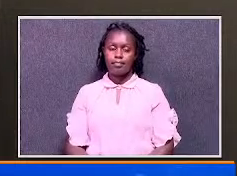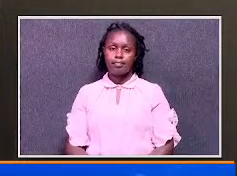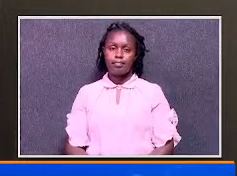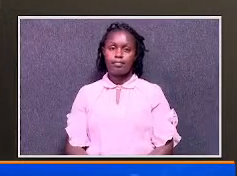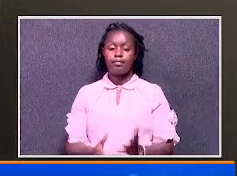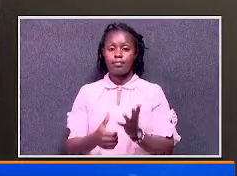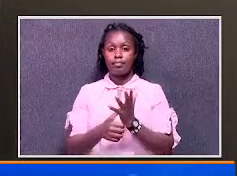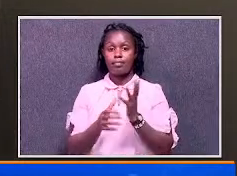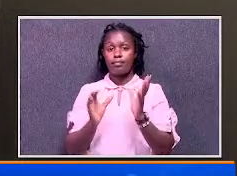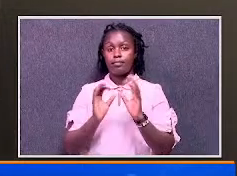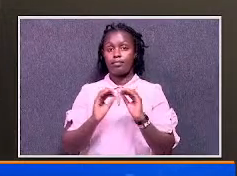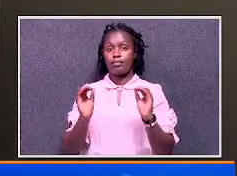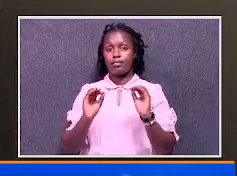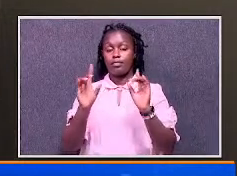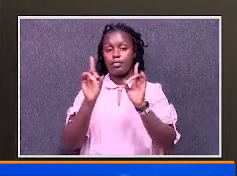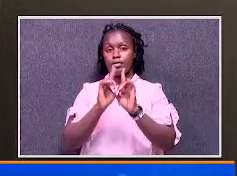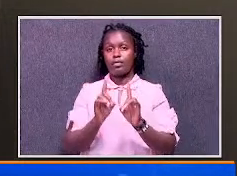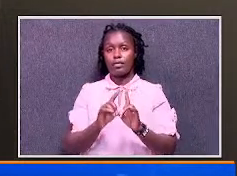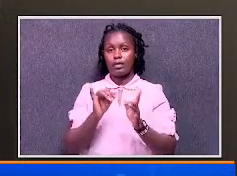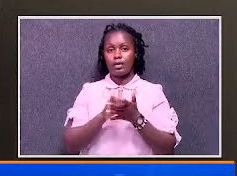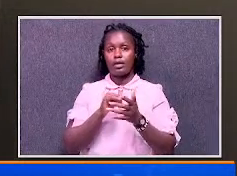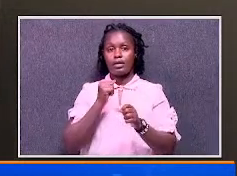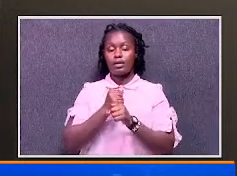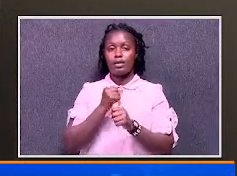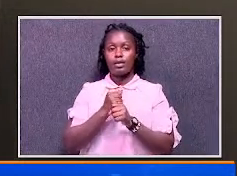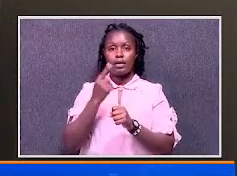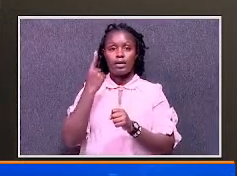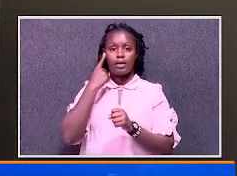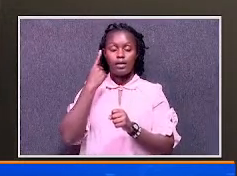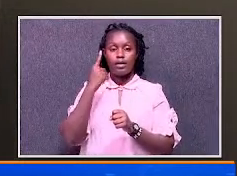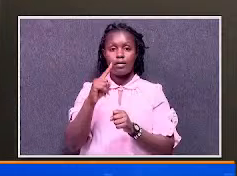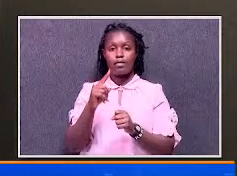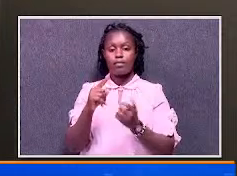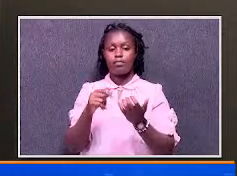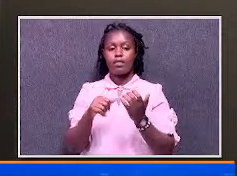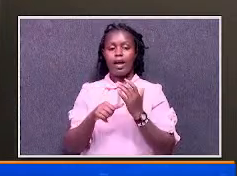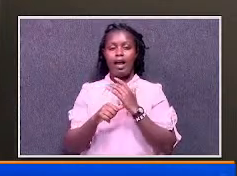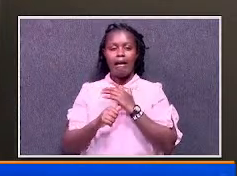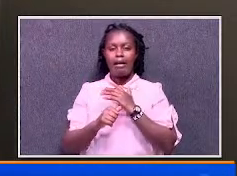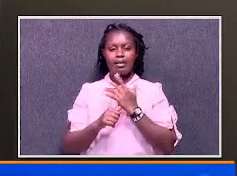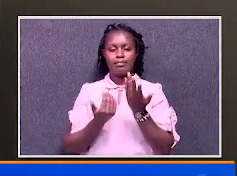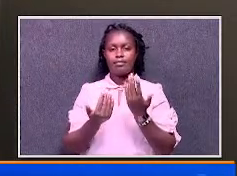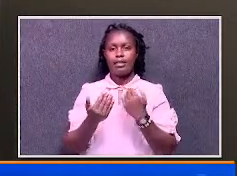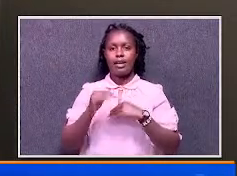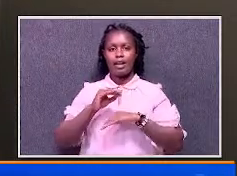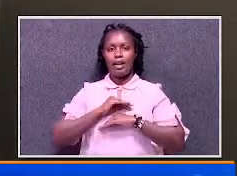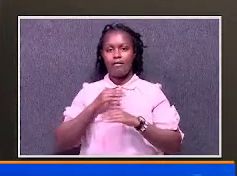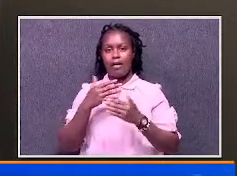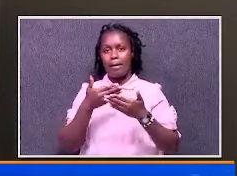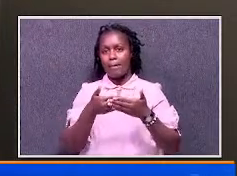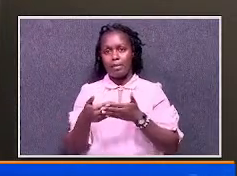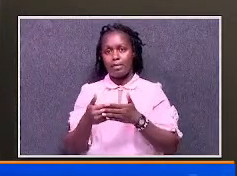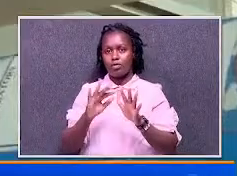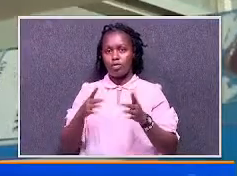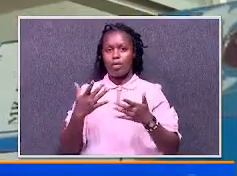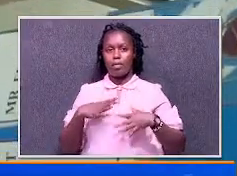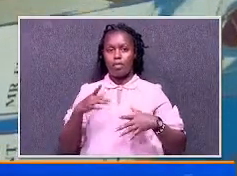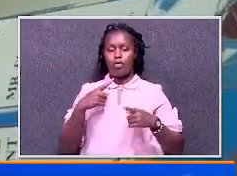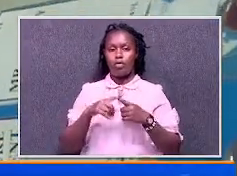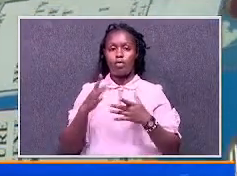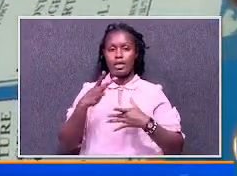Yeah, it's done for either guys who have had enough babies or guys who are not